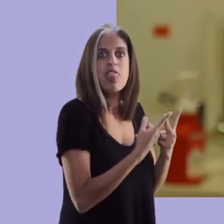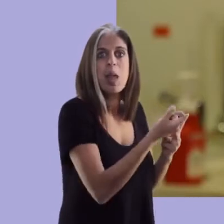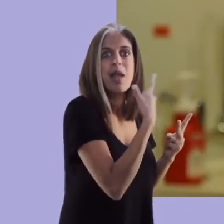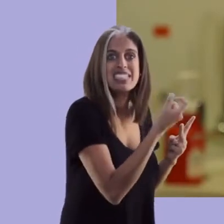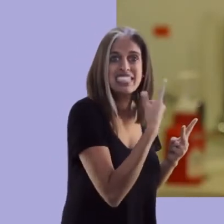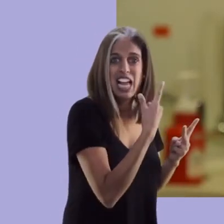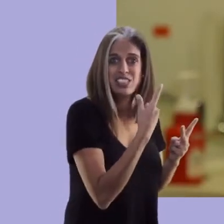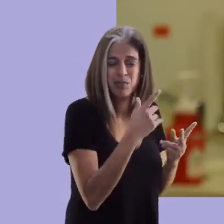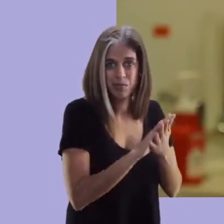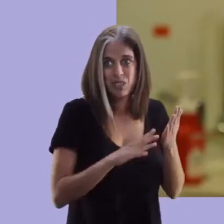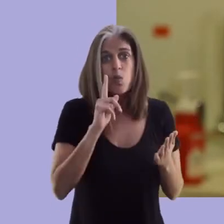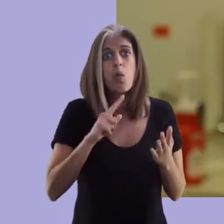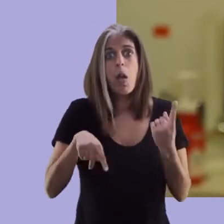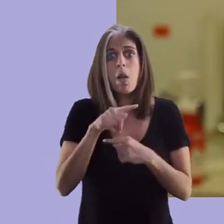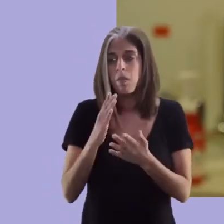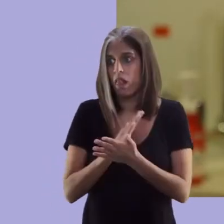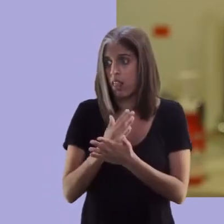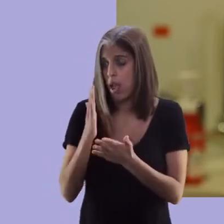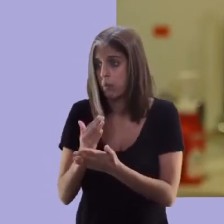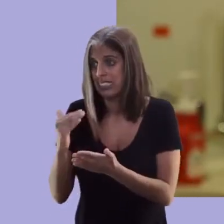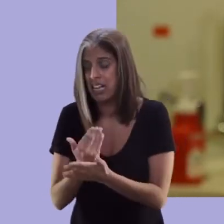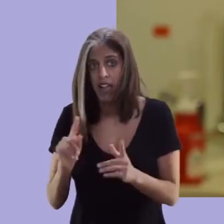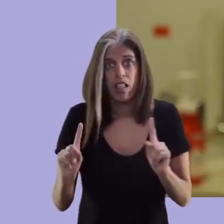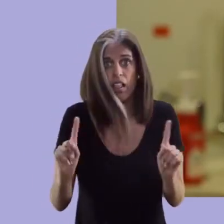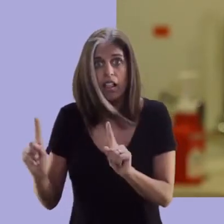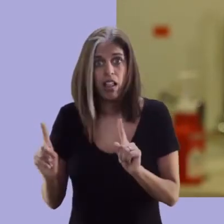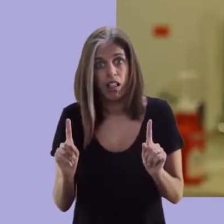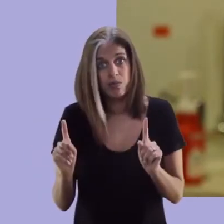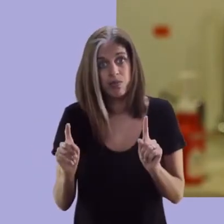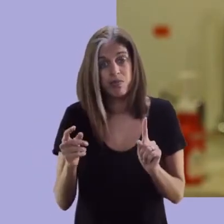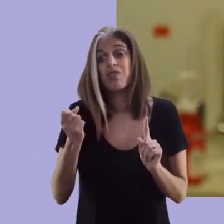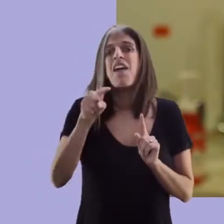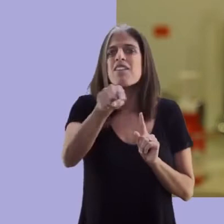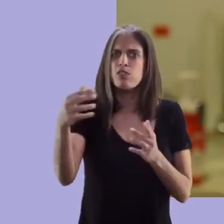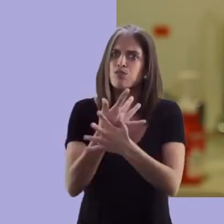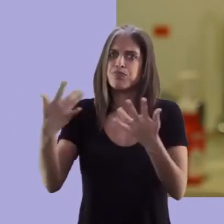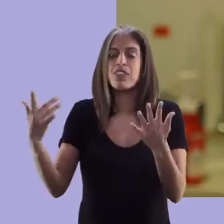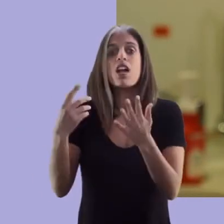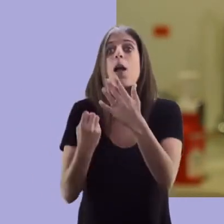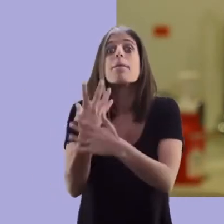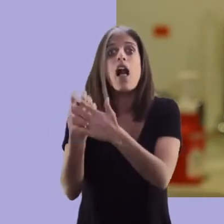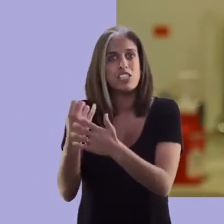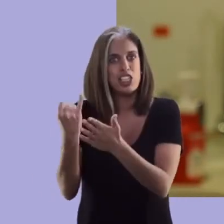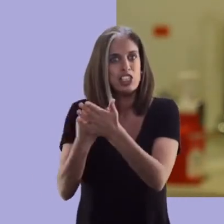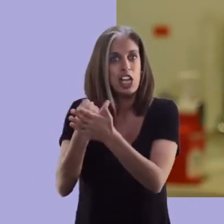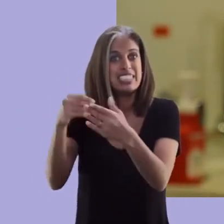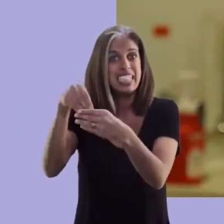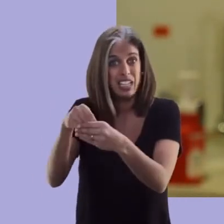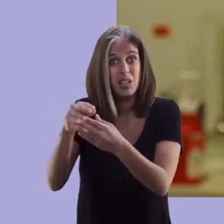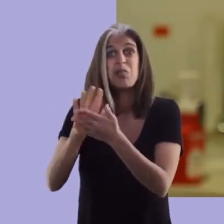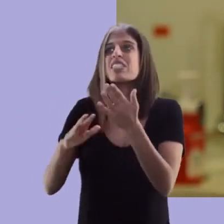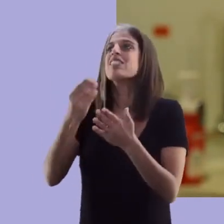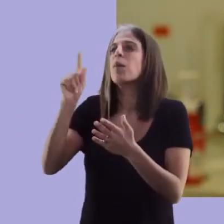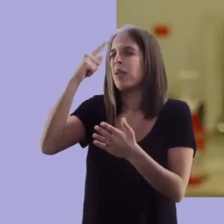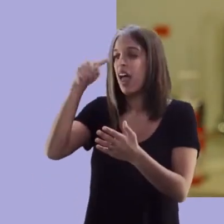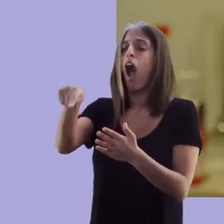with other medications. So women I think are quite confused what's safe. There are lots of toxic plants out there, sometimes people think it's herbal